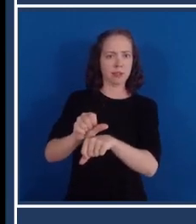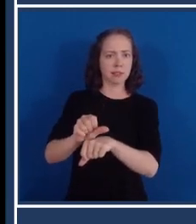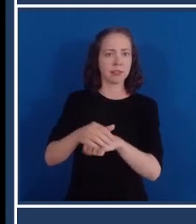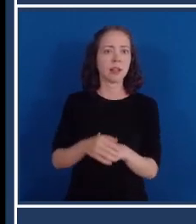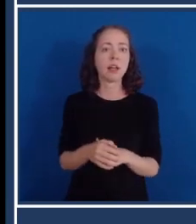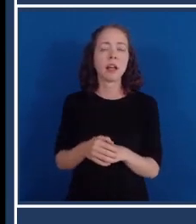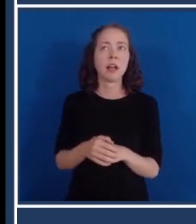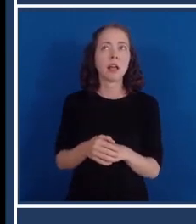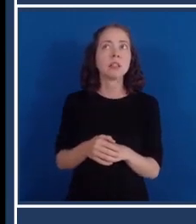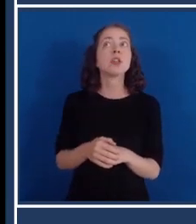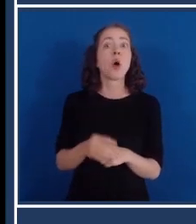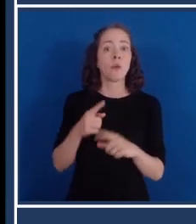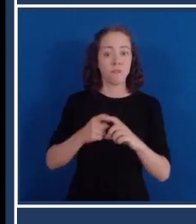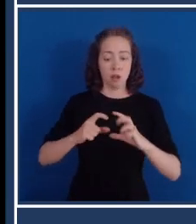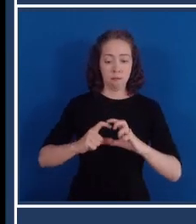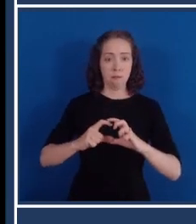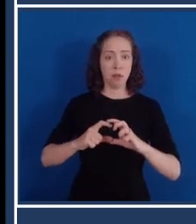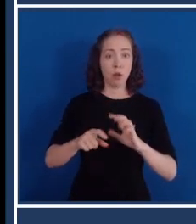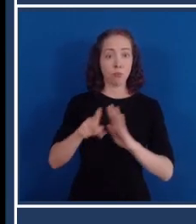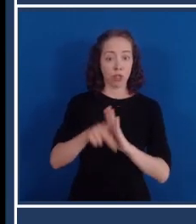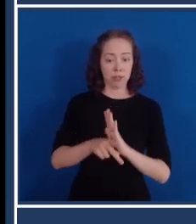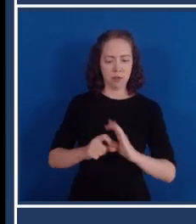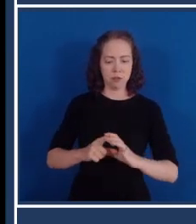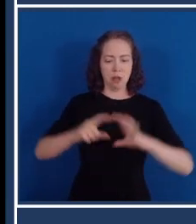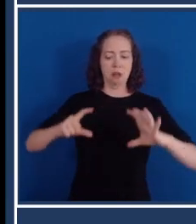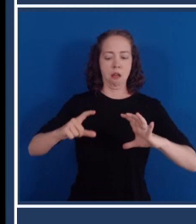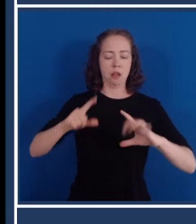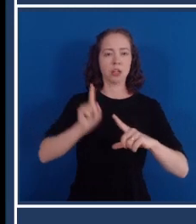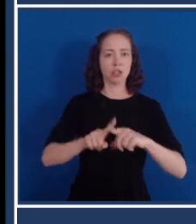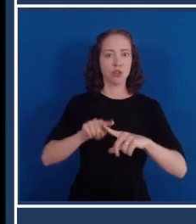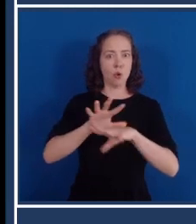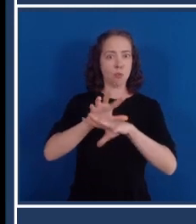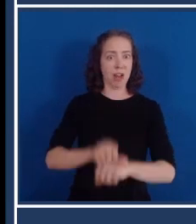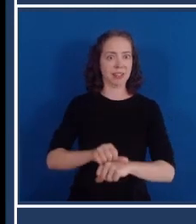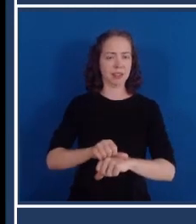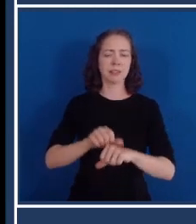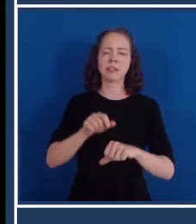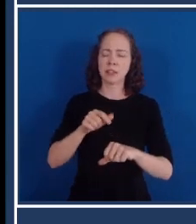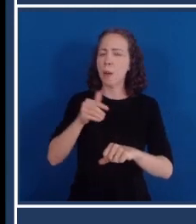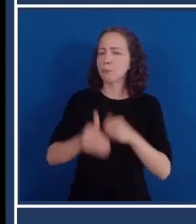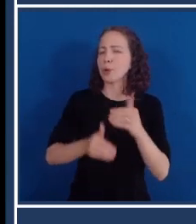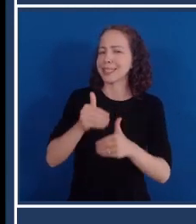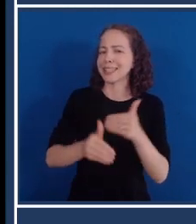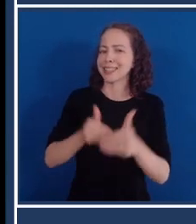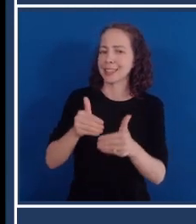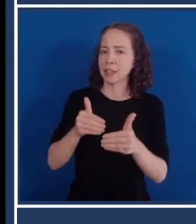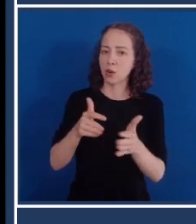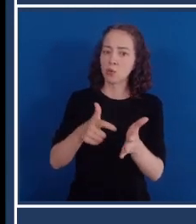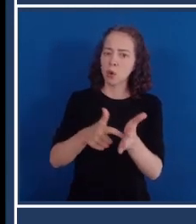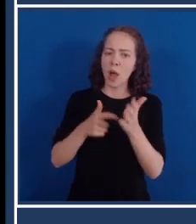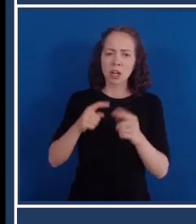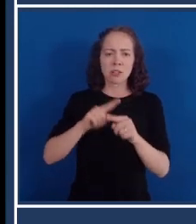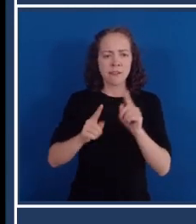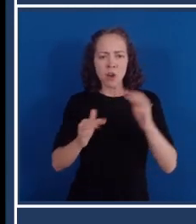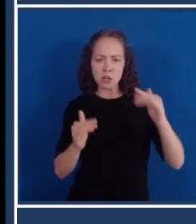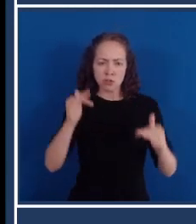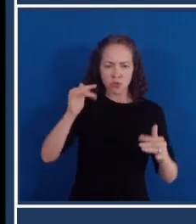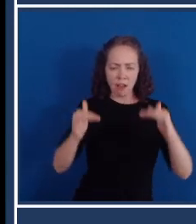to practices is a process, and it involves trade-offs, translation, and